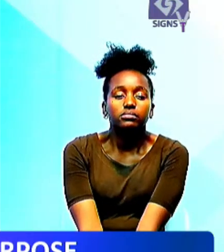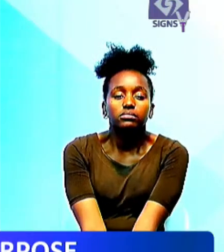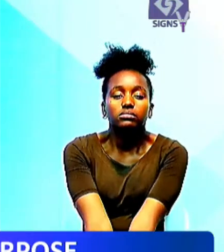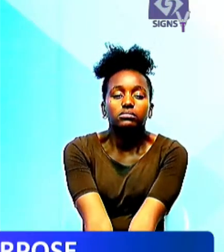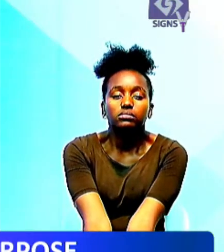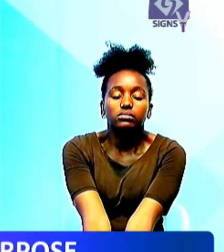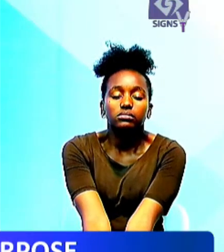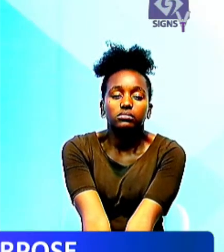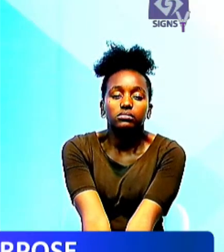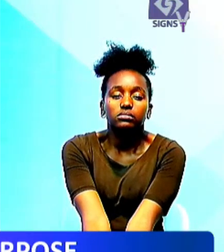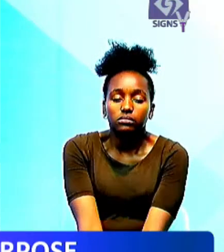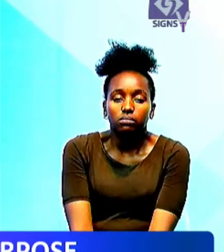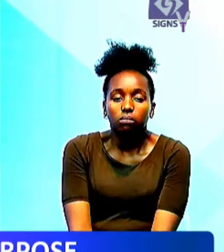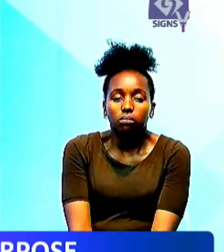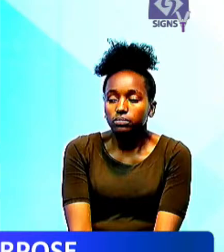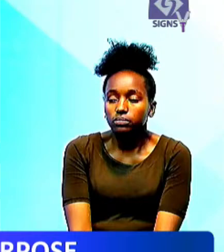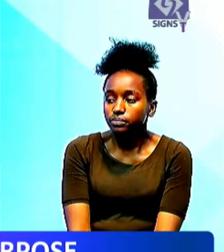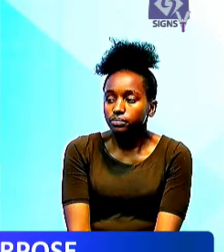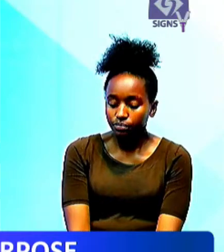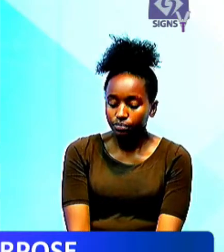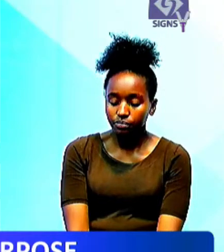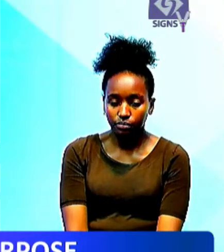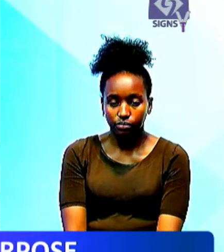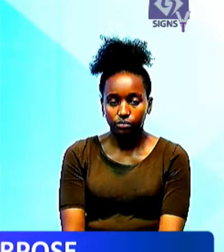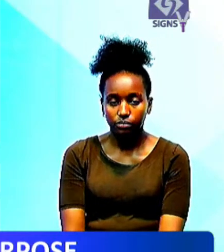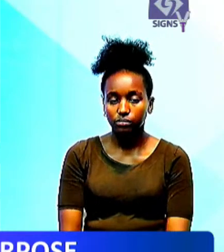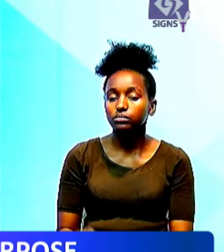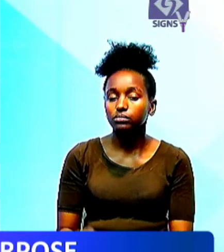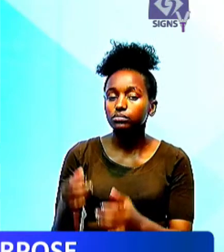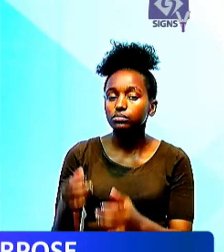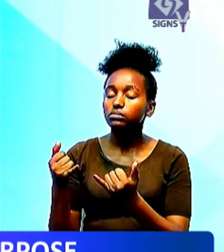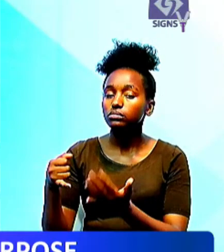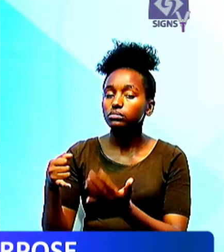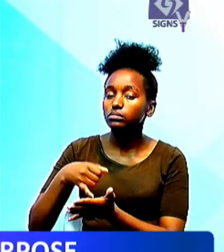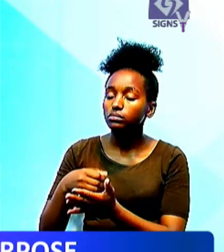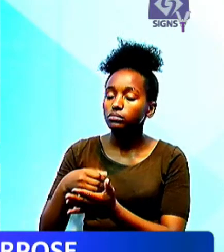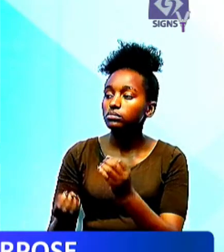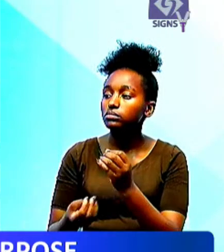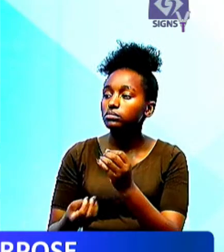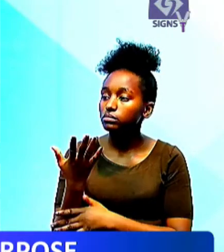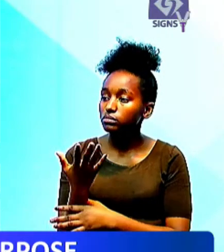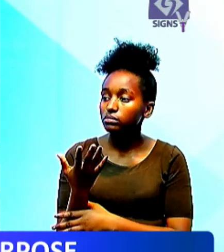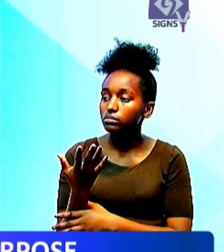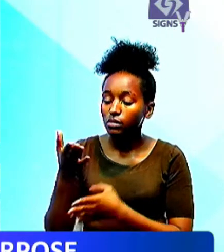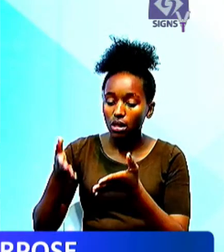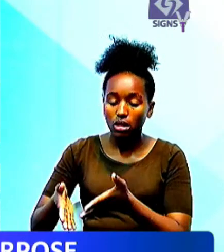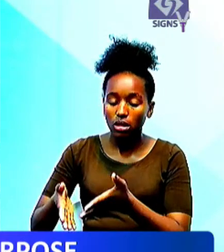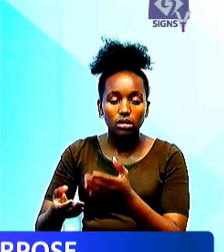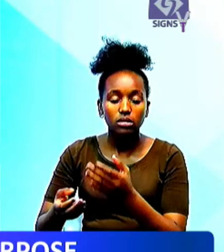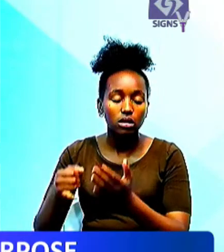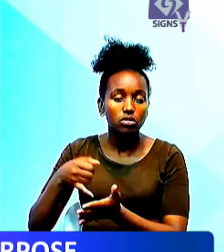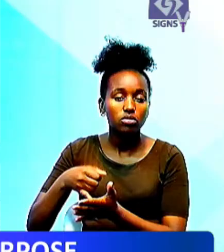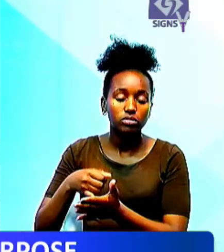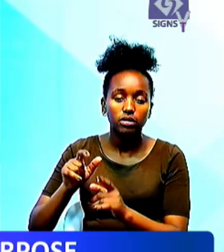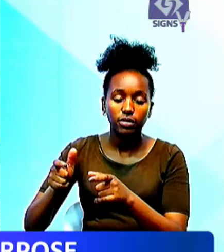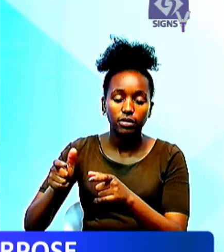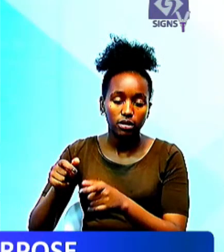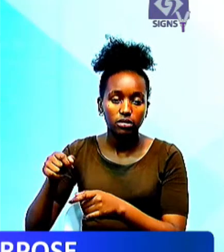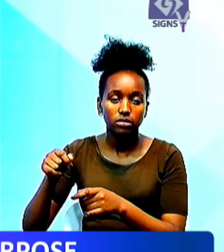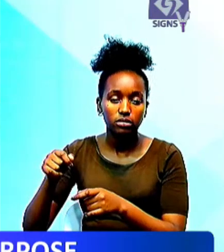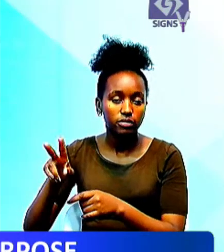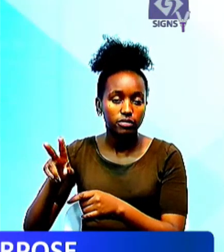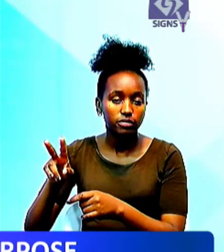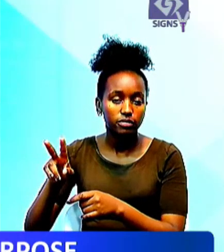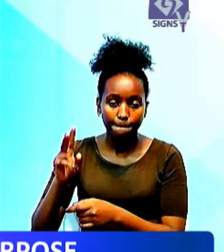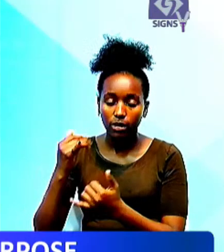invest. From the aspect of inclusive growth, and of course here we are an inclusive media station, and for example,